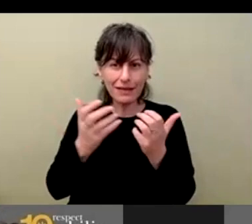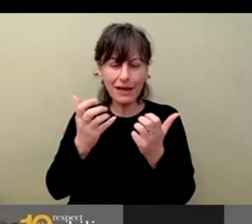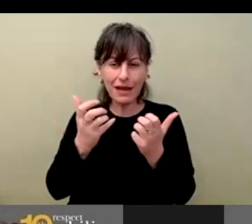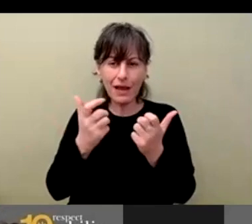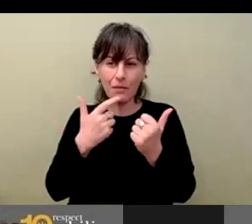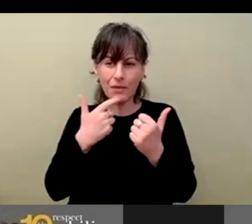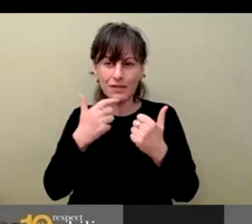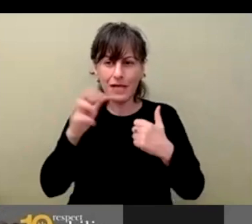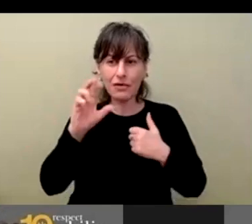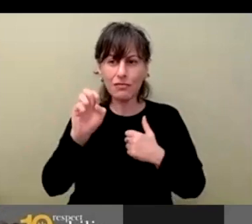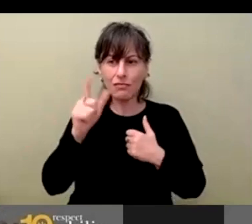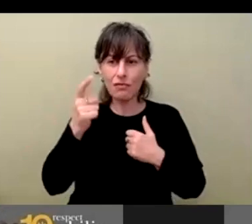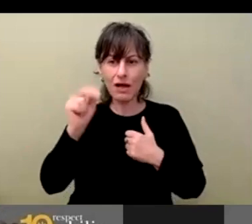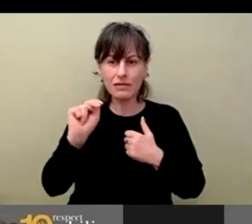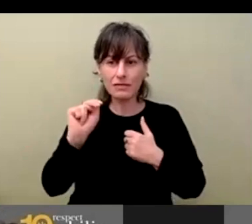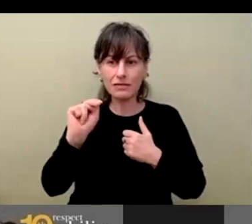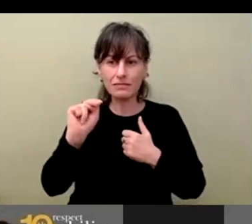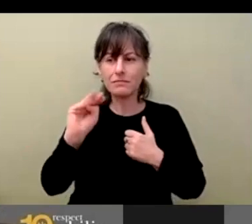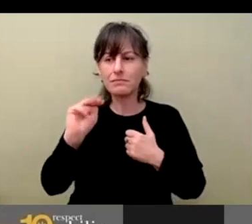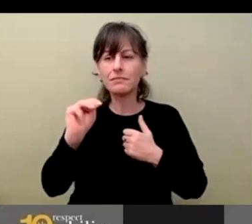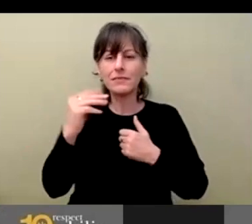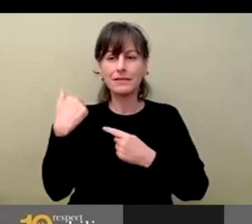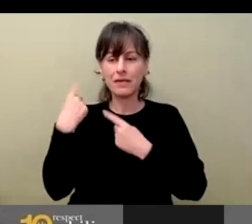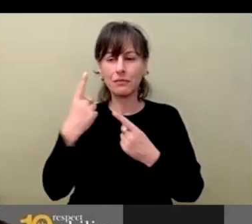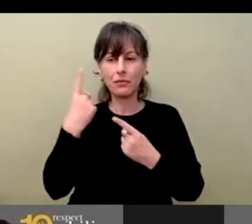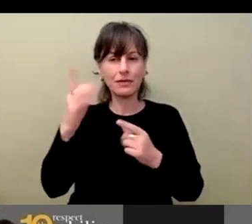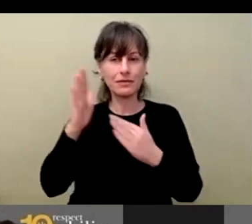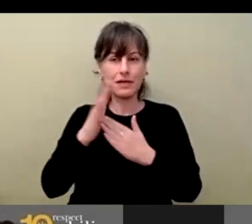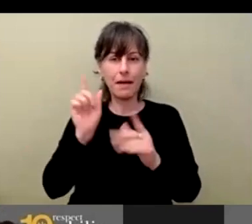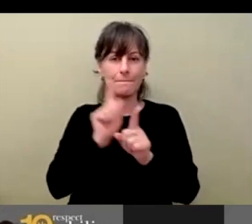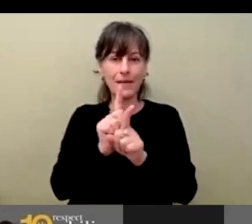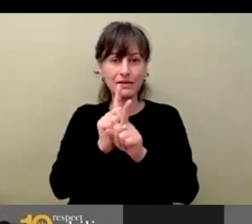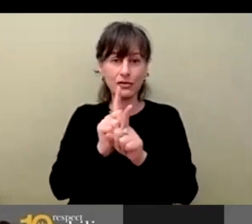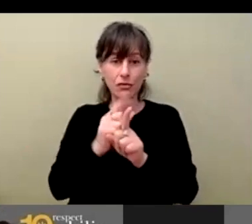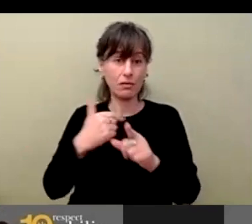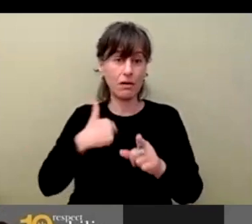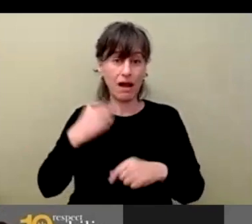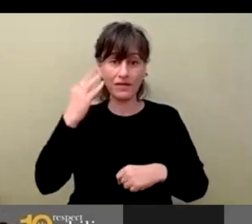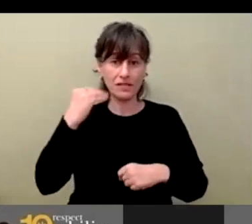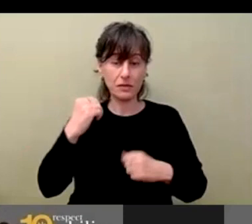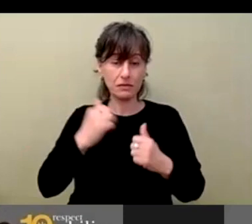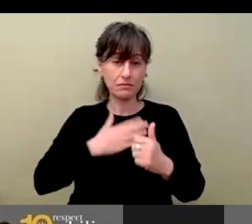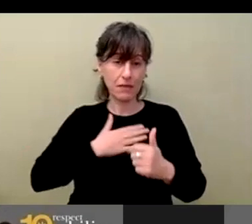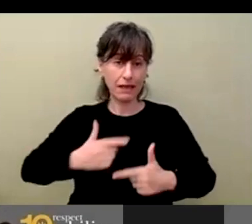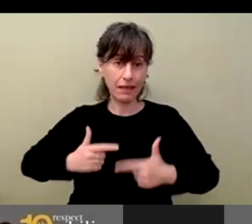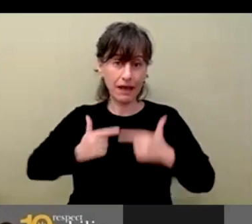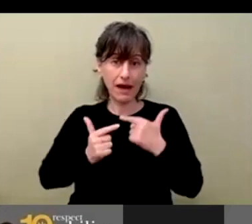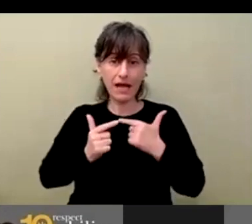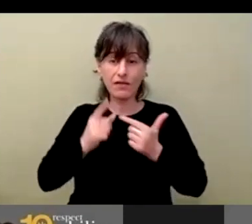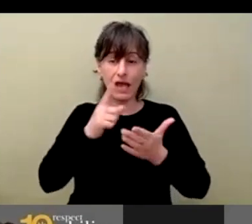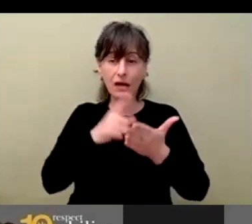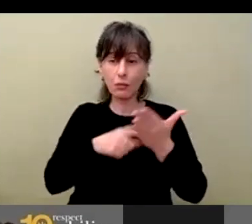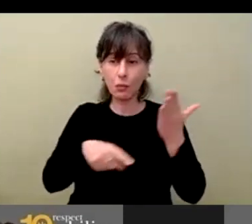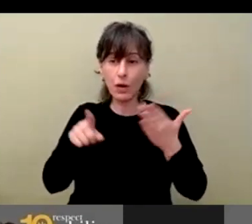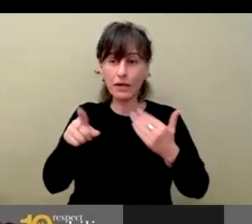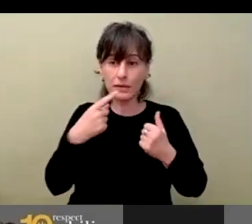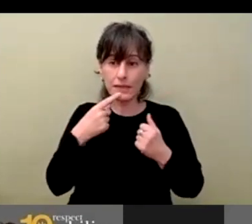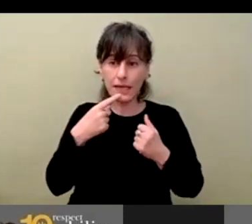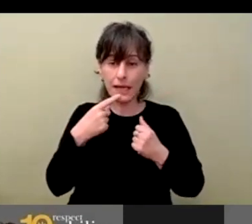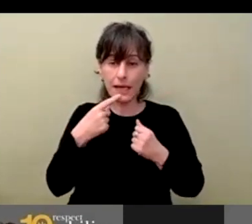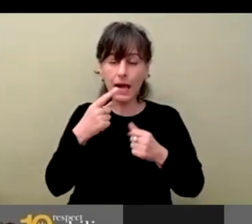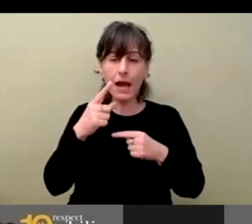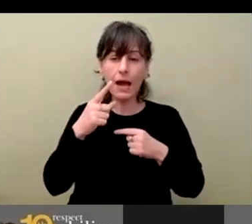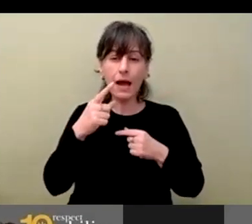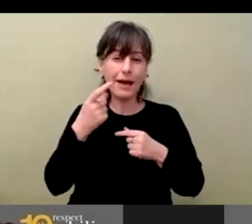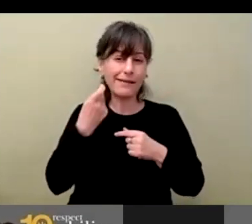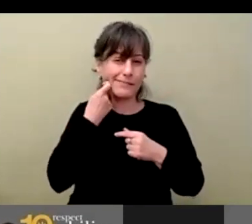is one of the best mentors I've ever had. So, and what you were saying about a little bit